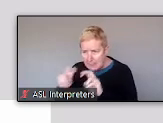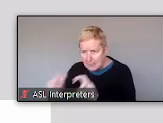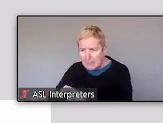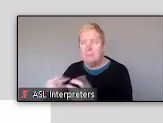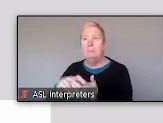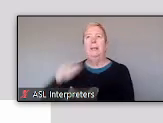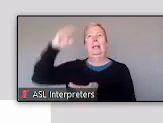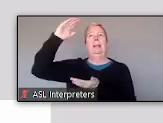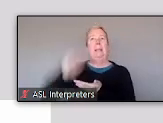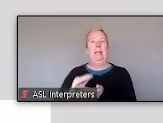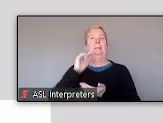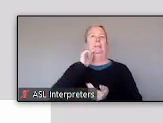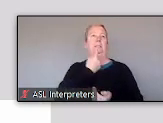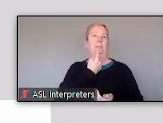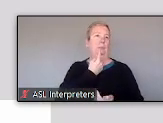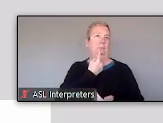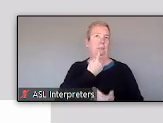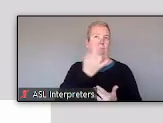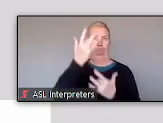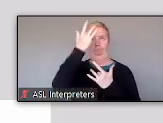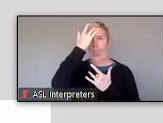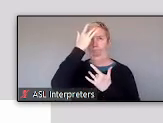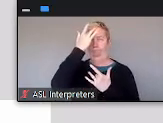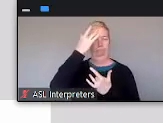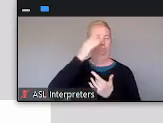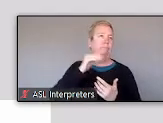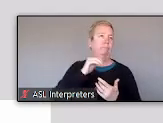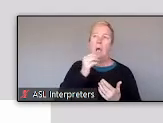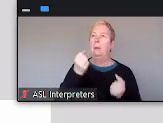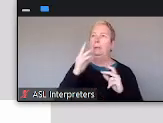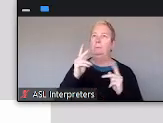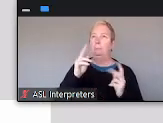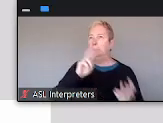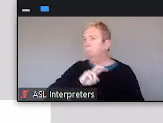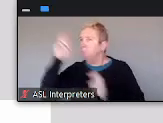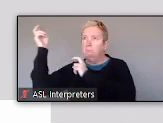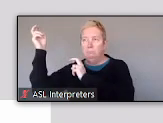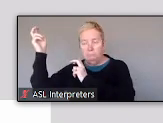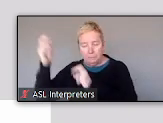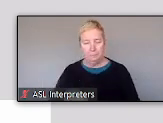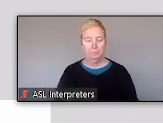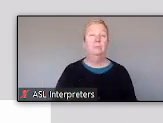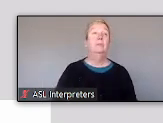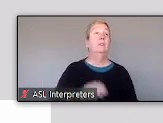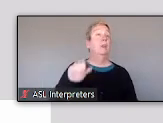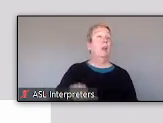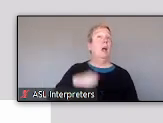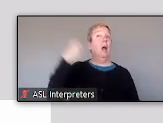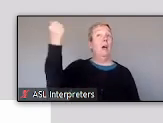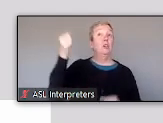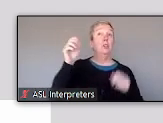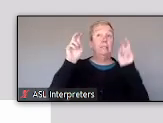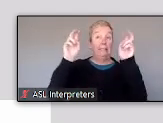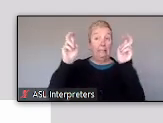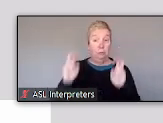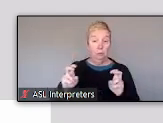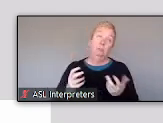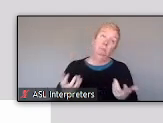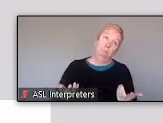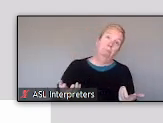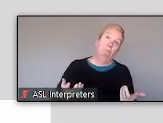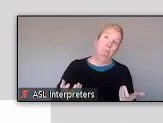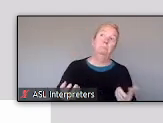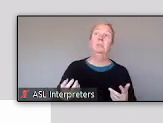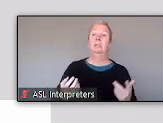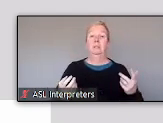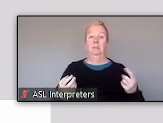severe disease? Other factors that are most likely playing a part is that we have